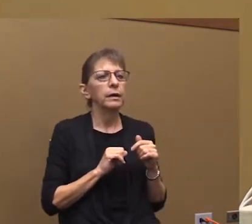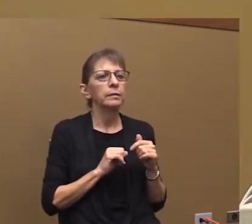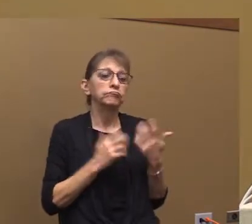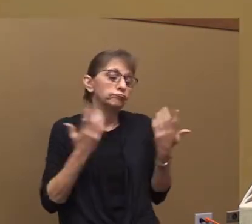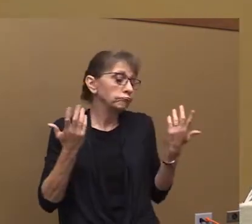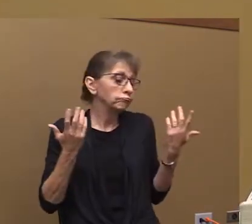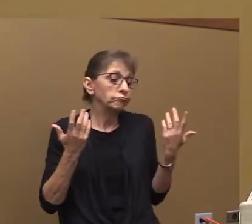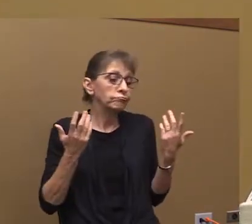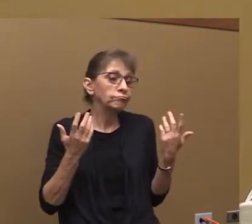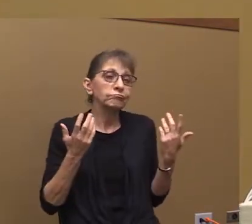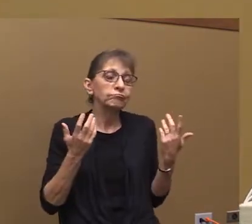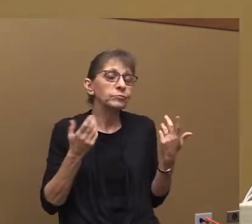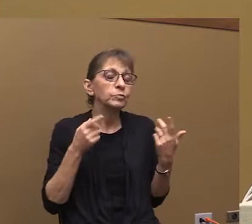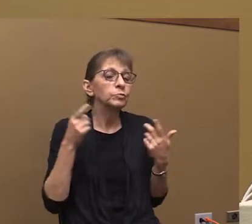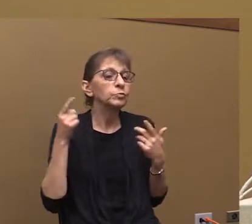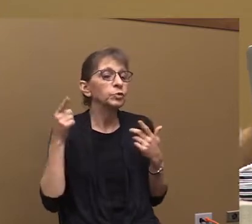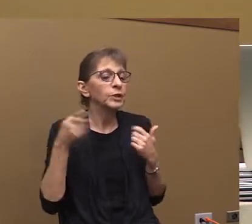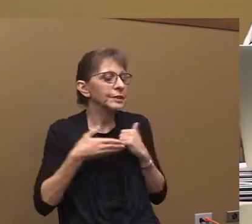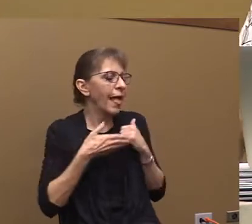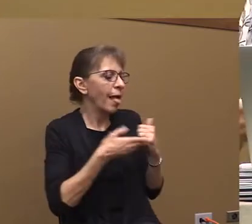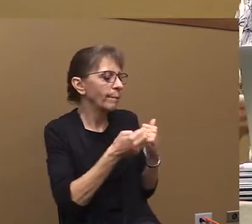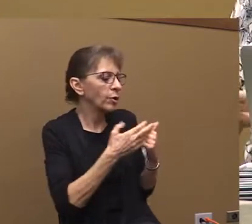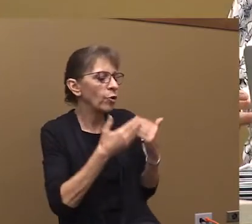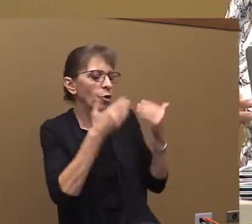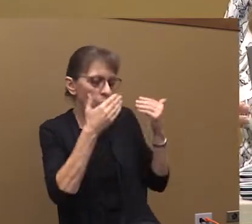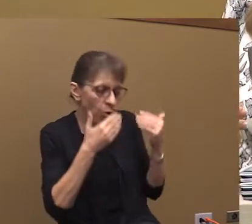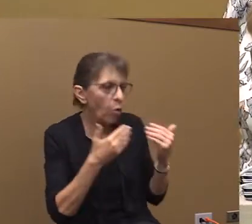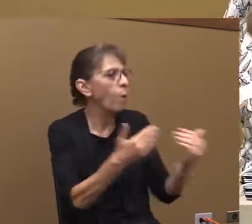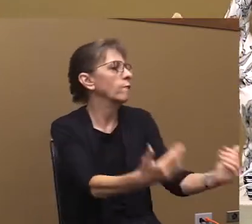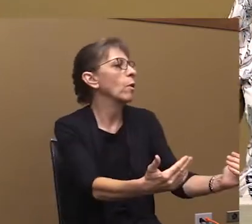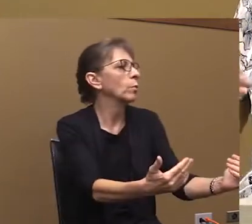to receive, and she appreciates that